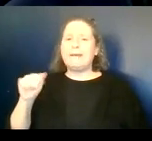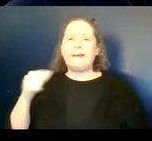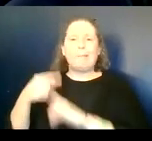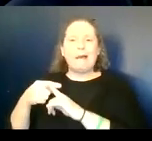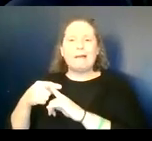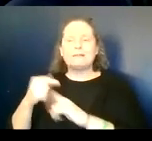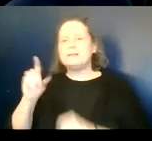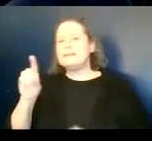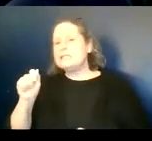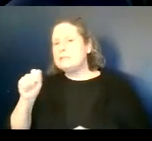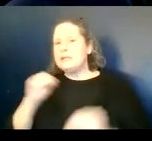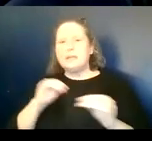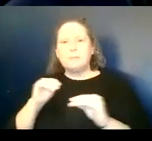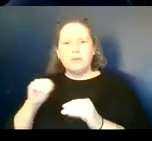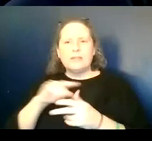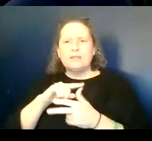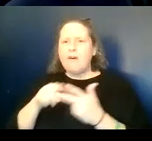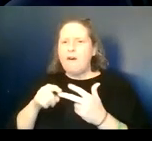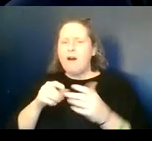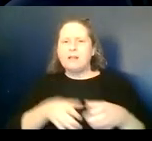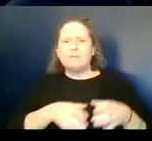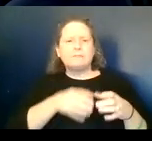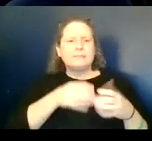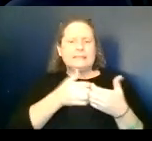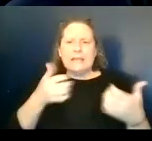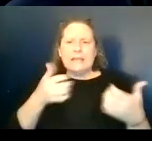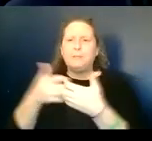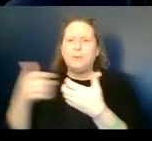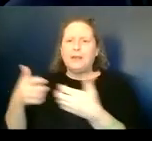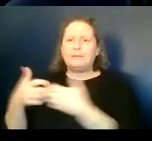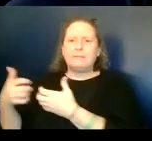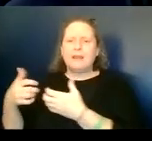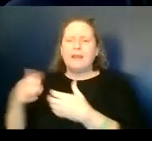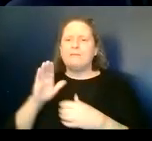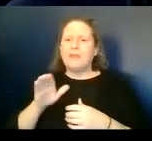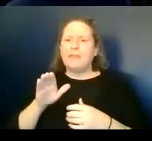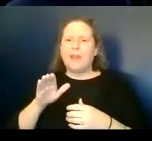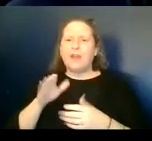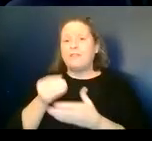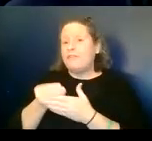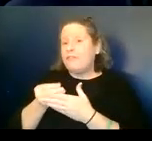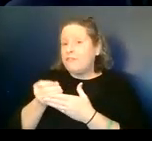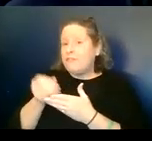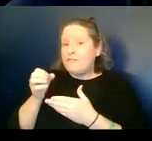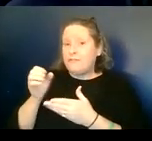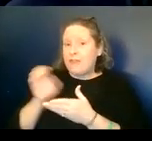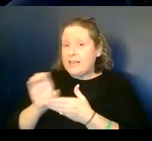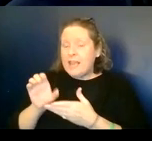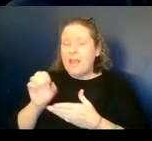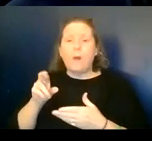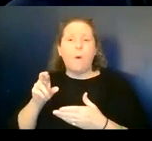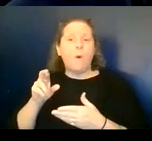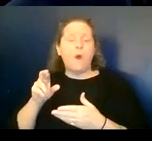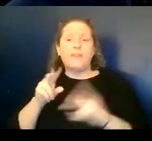right? Whether it's through funding or just issues that are specific. We see that many spaces are inaccessible for people